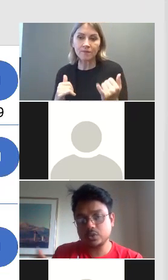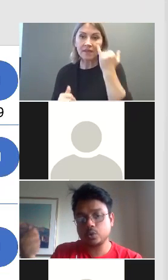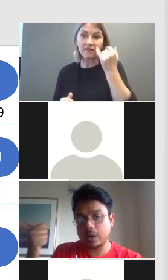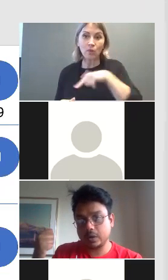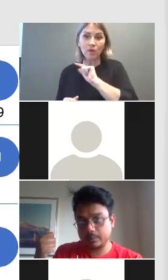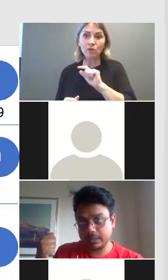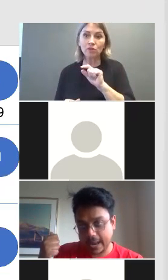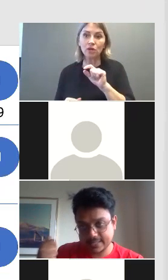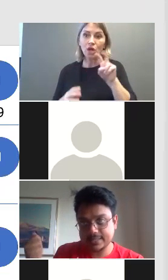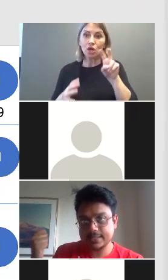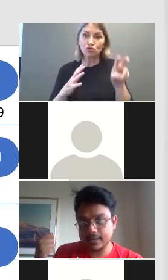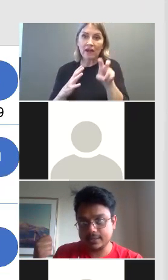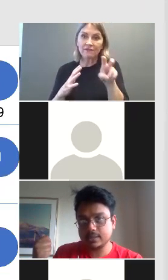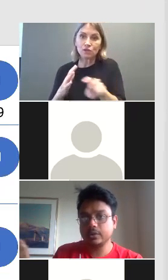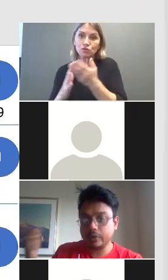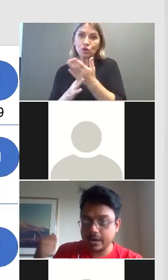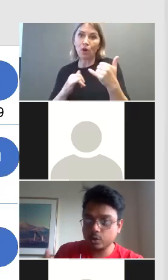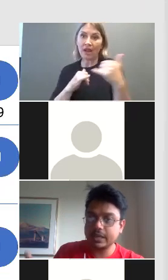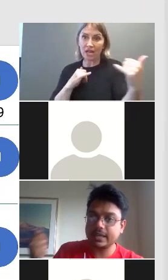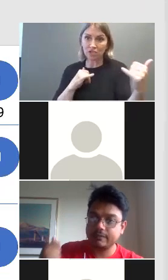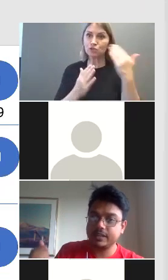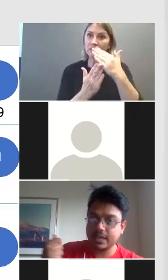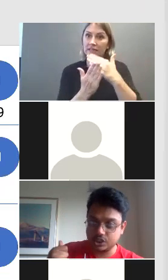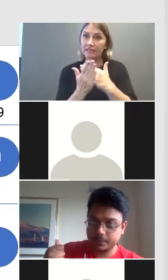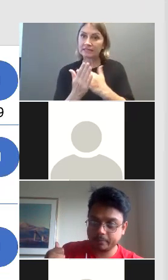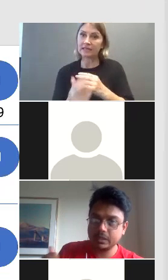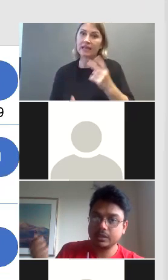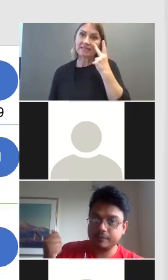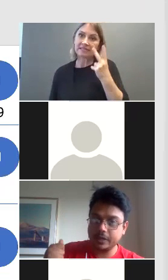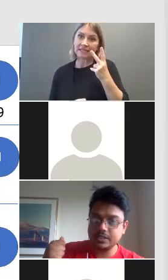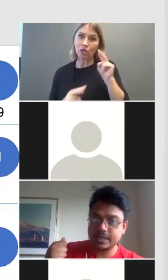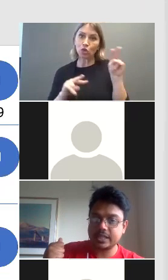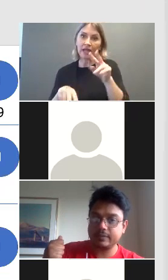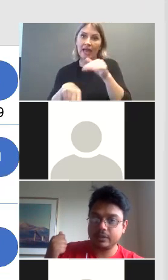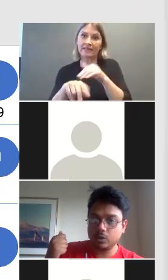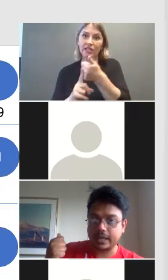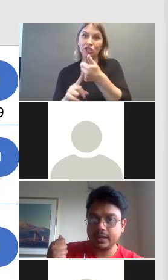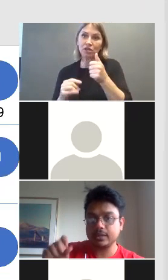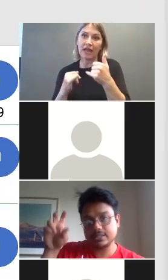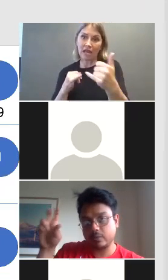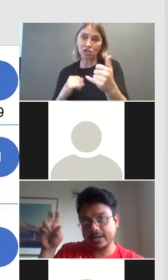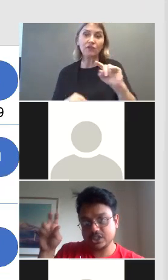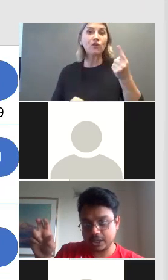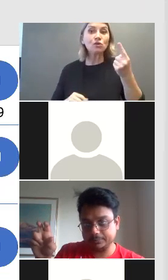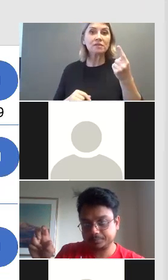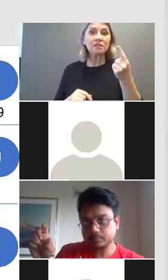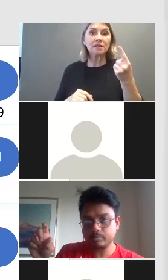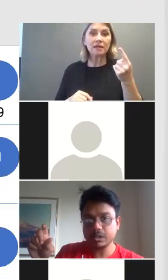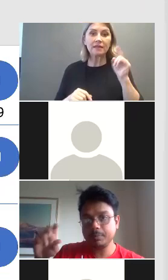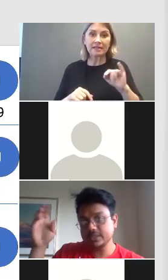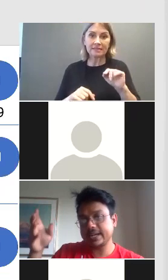to traverse through our adjacency list and looking at every edge. The first edge that we will look at is the one at